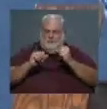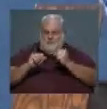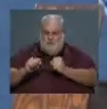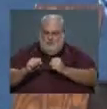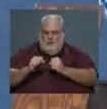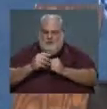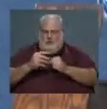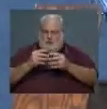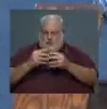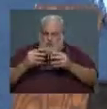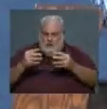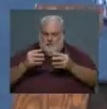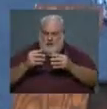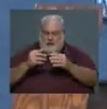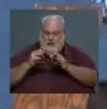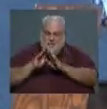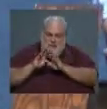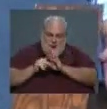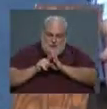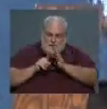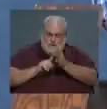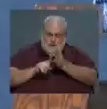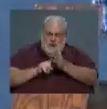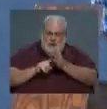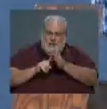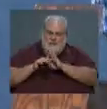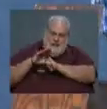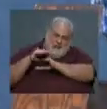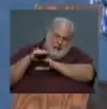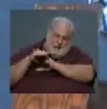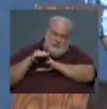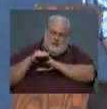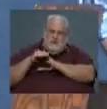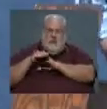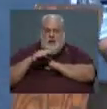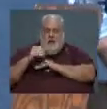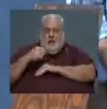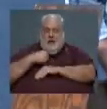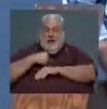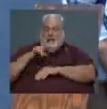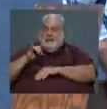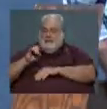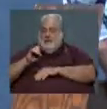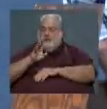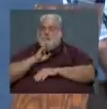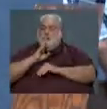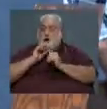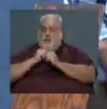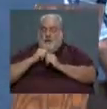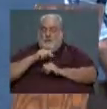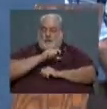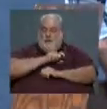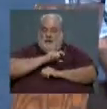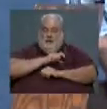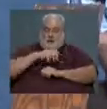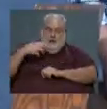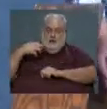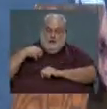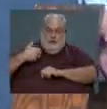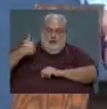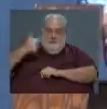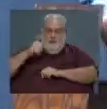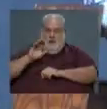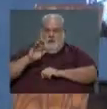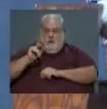fence, background checks, the cameras. And I did actually talk to Chief Buckner. And although we're not